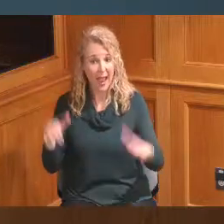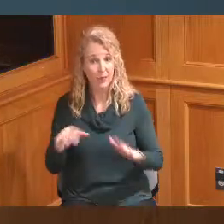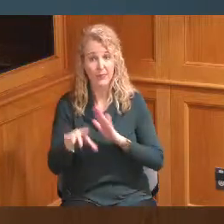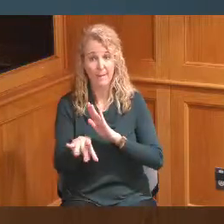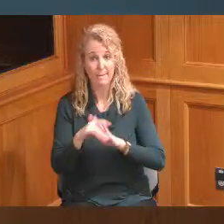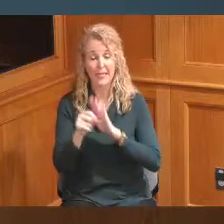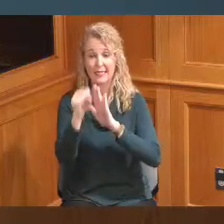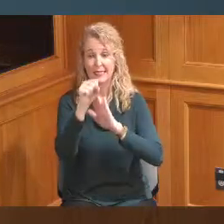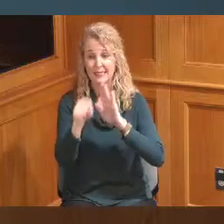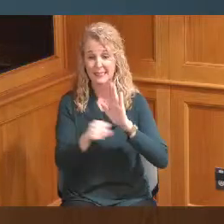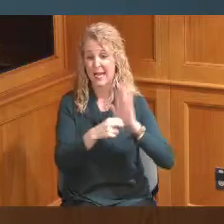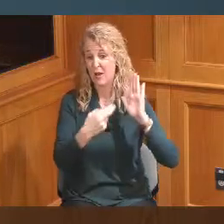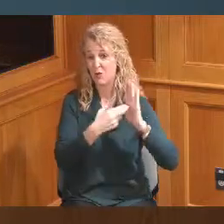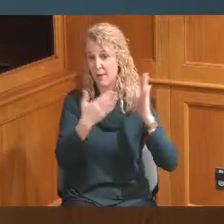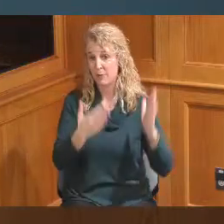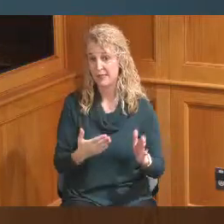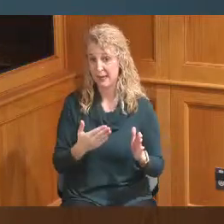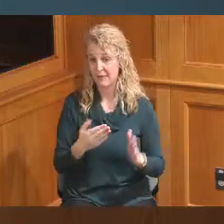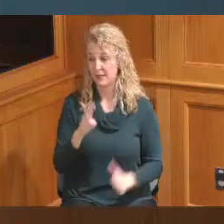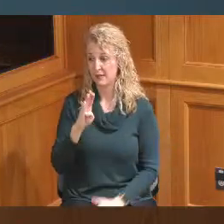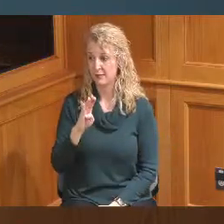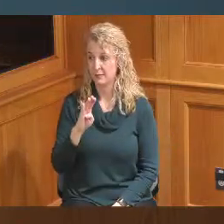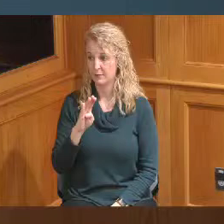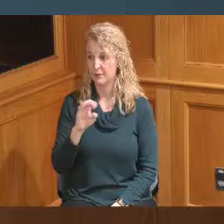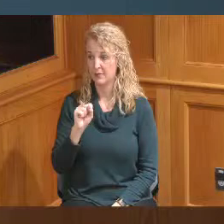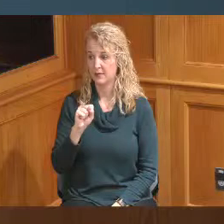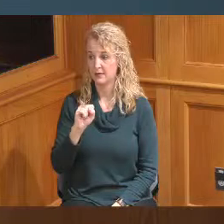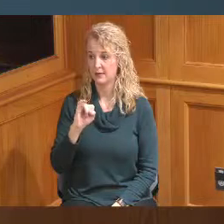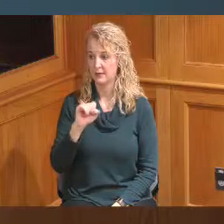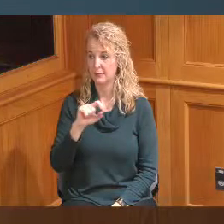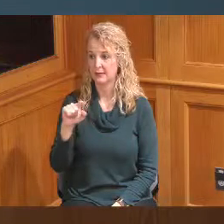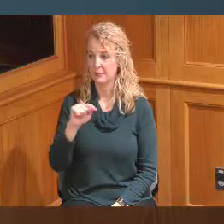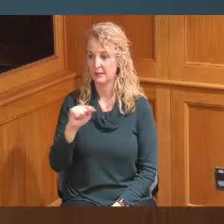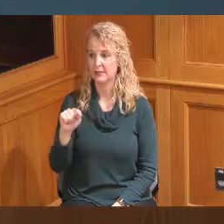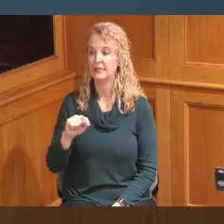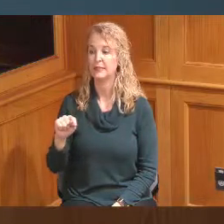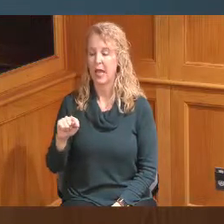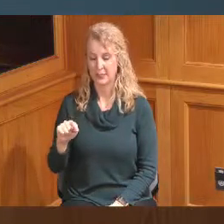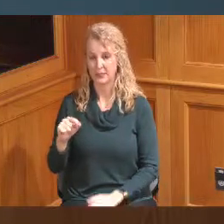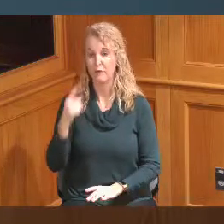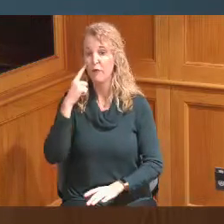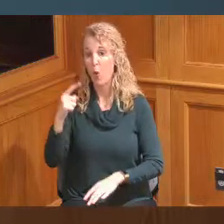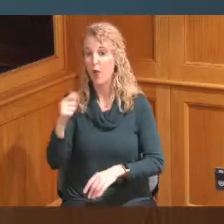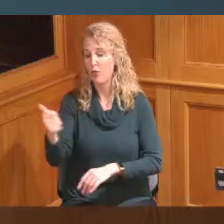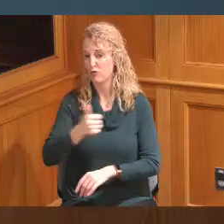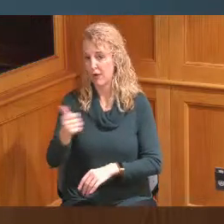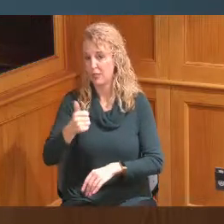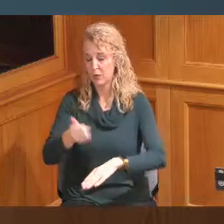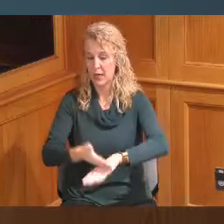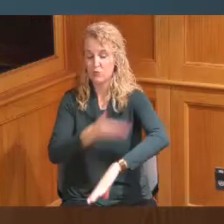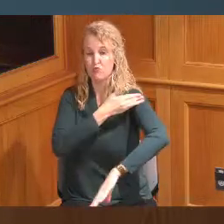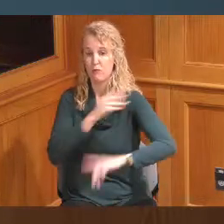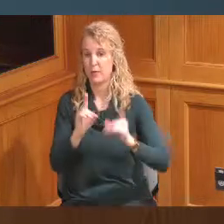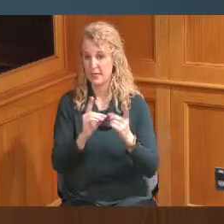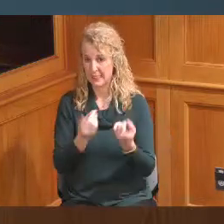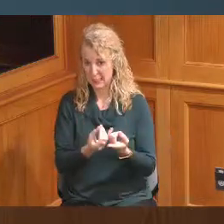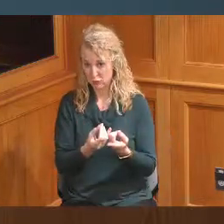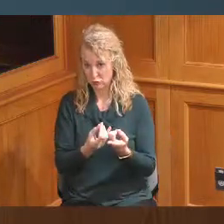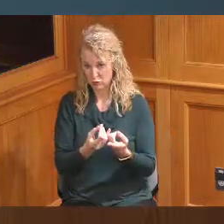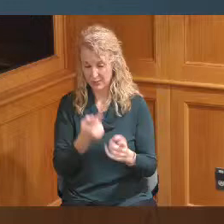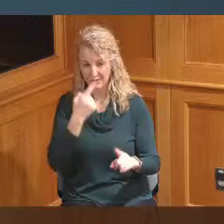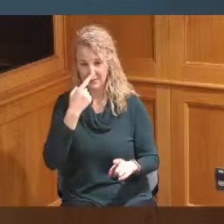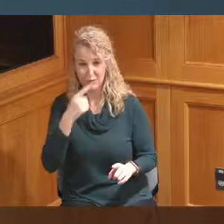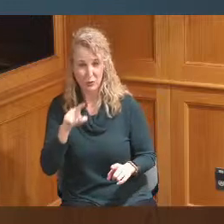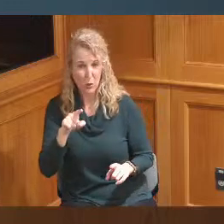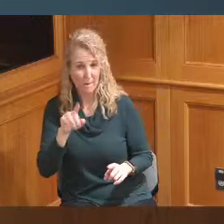Representative Bill Seitz to the Transportation Improvement District. I would add can we please